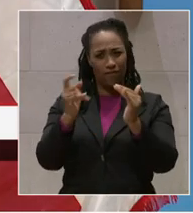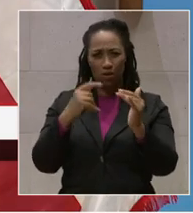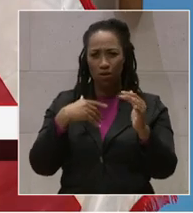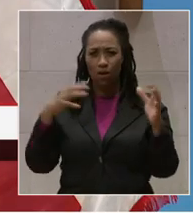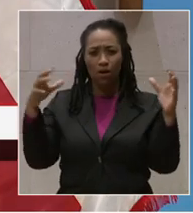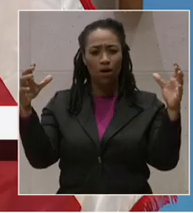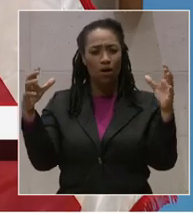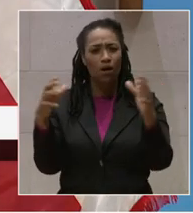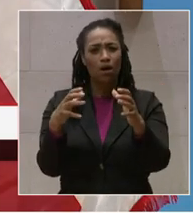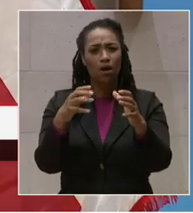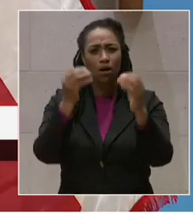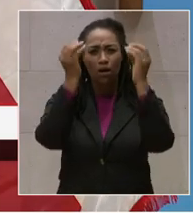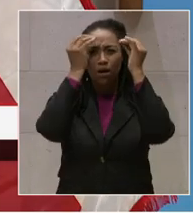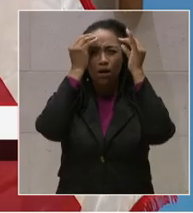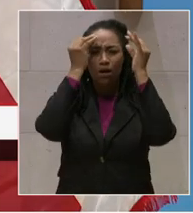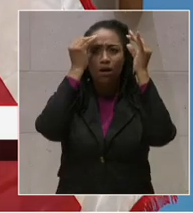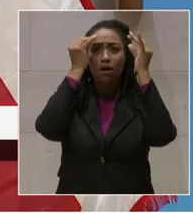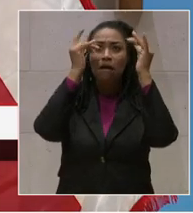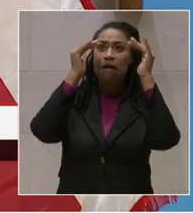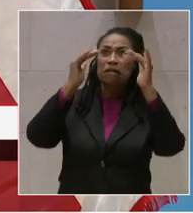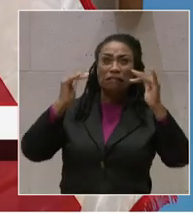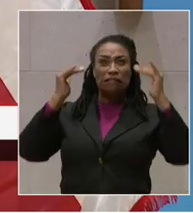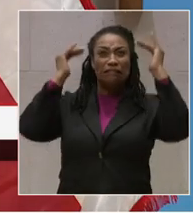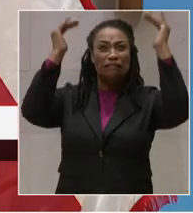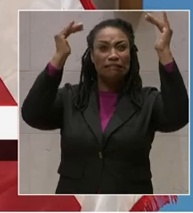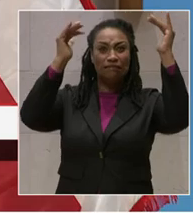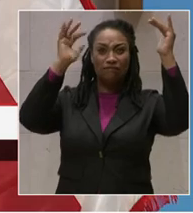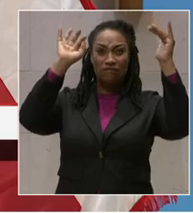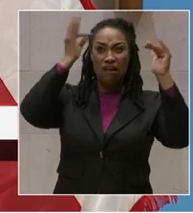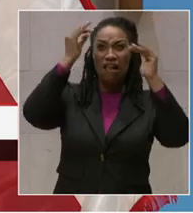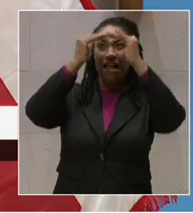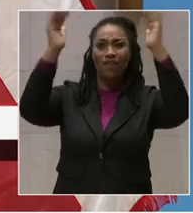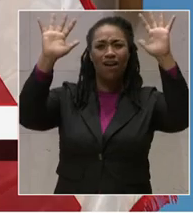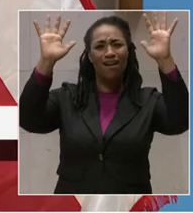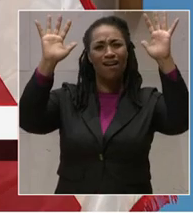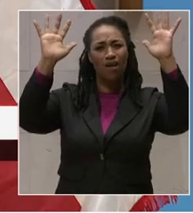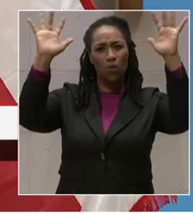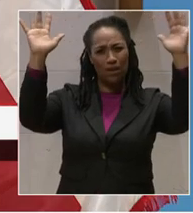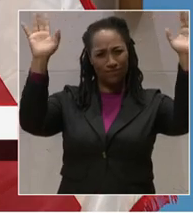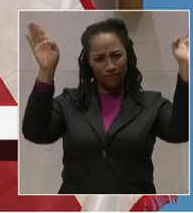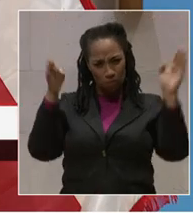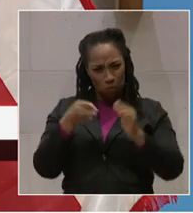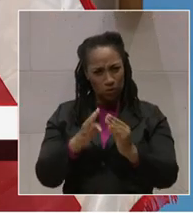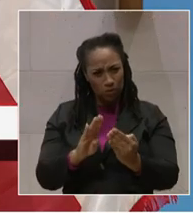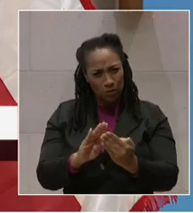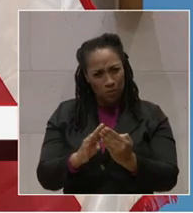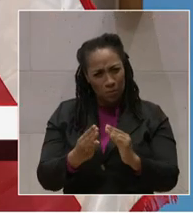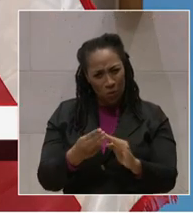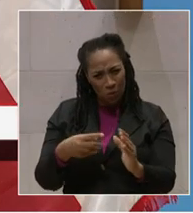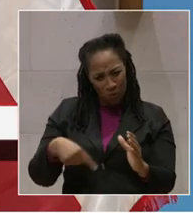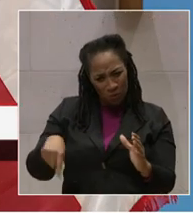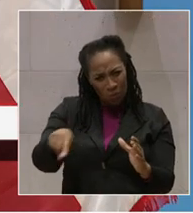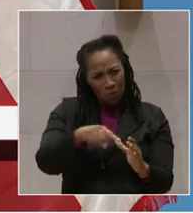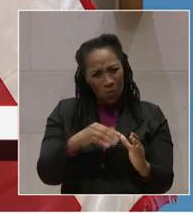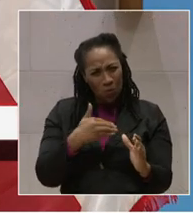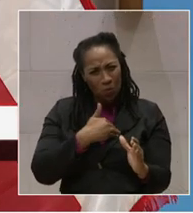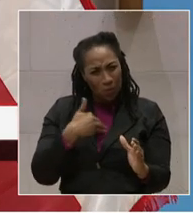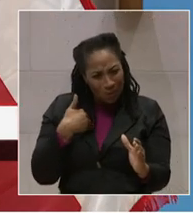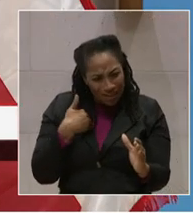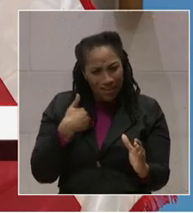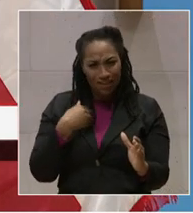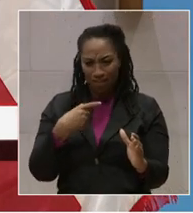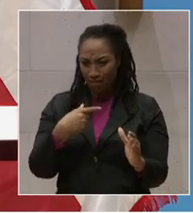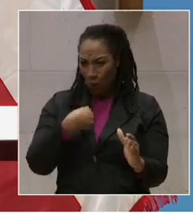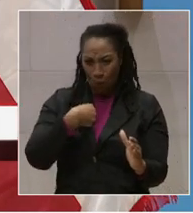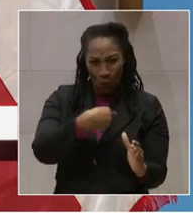level or the state level to provide us with solutions. We're going to buckle up, and we're going to do that and